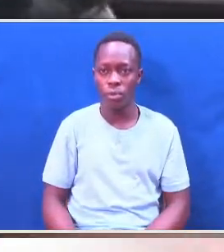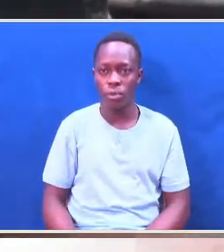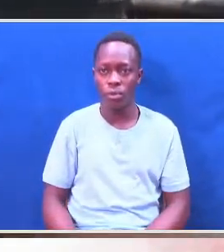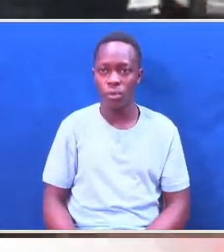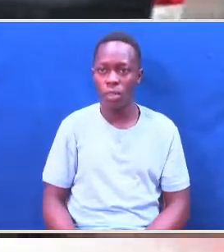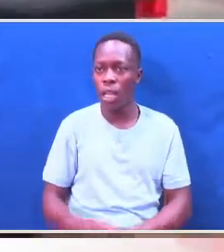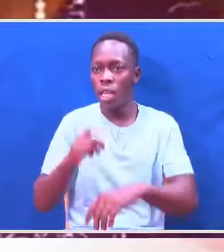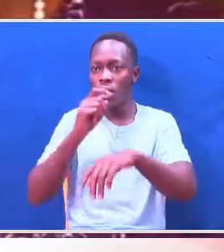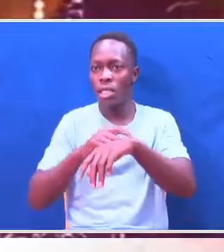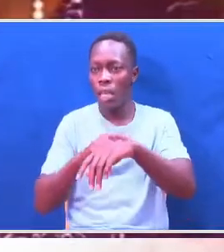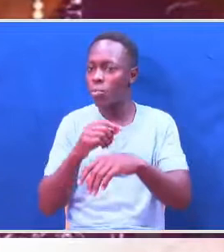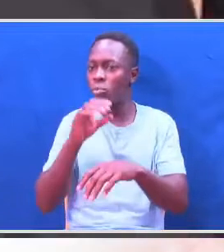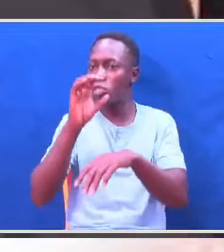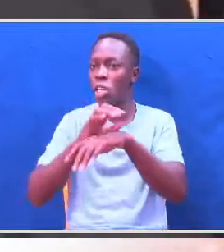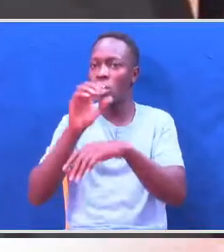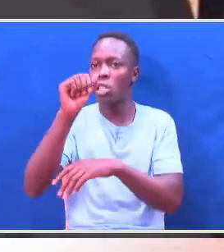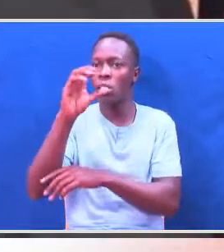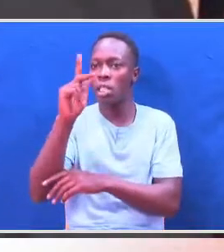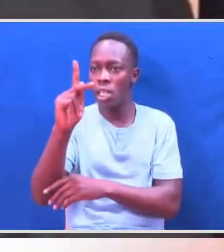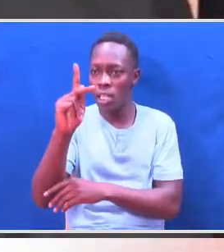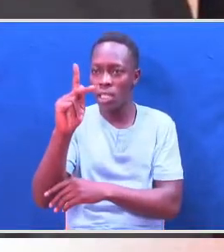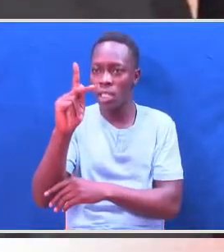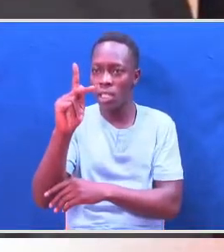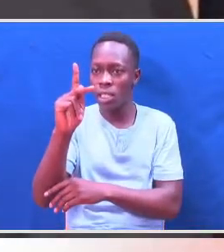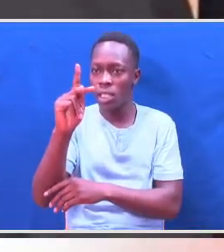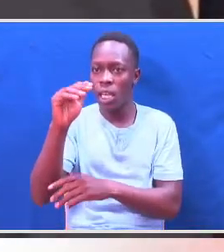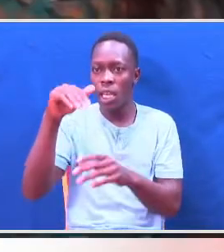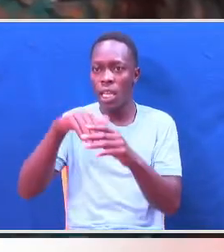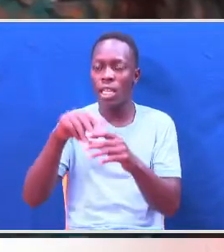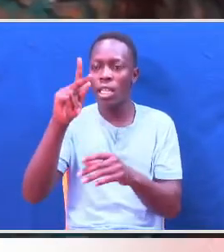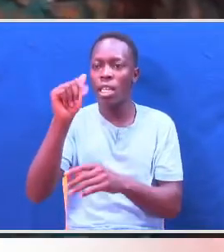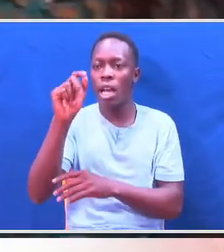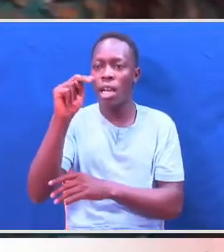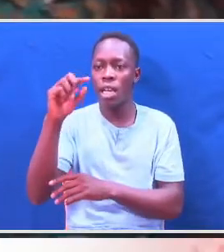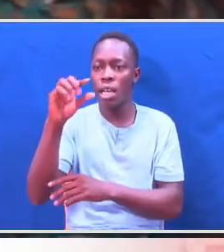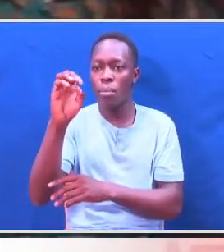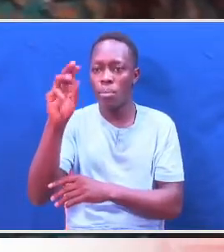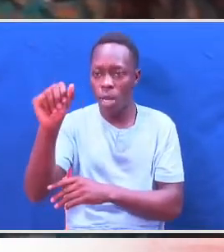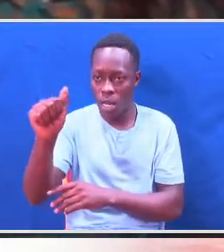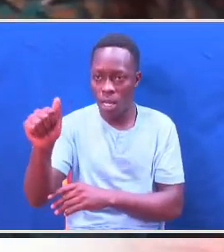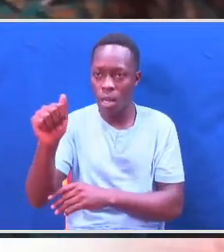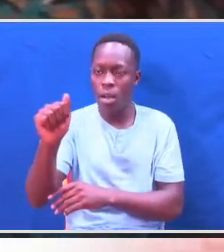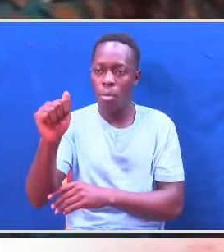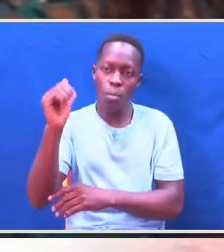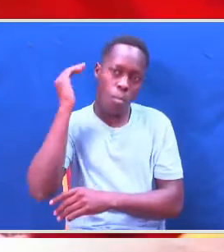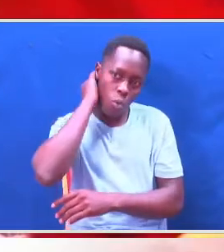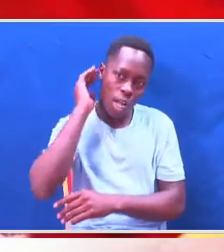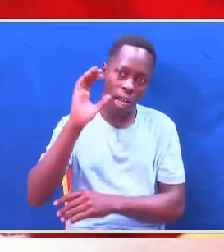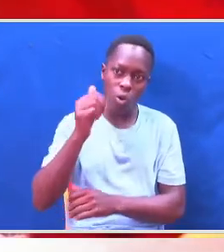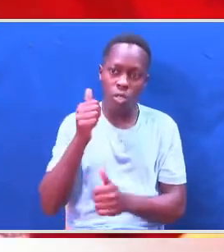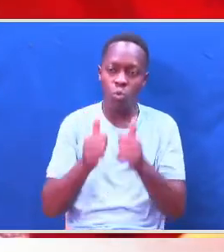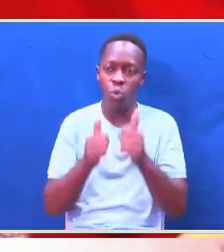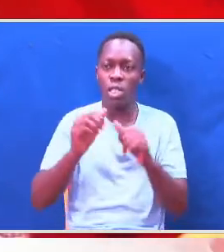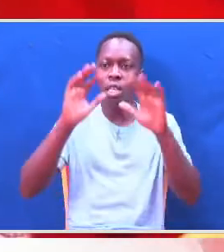Speaking at ACK St. Luke's Kenya Jero in Kangema constituency, Murang'a County, which was celebrating